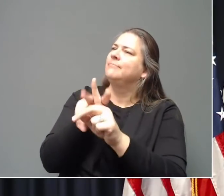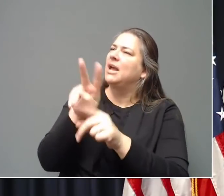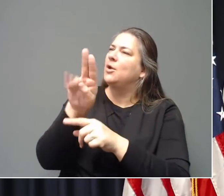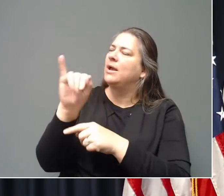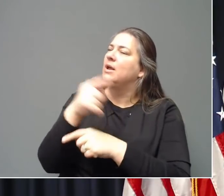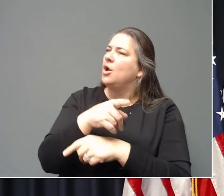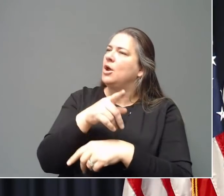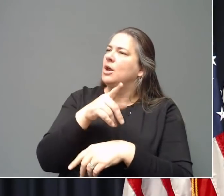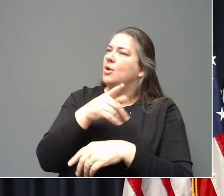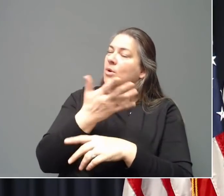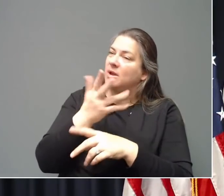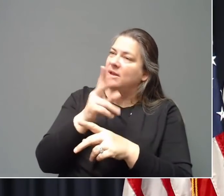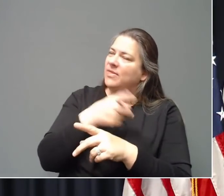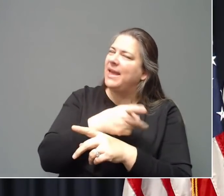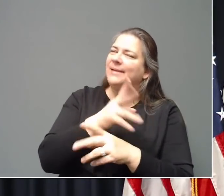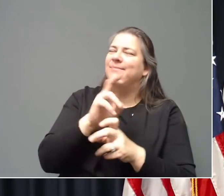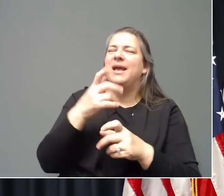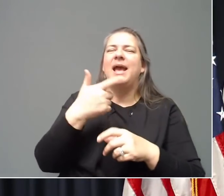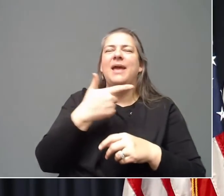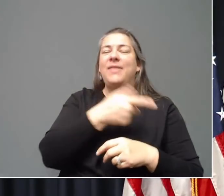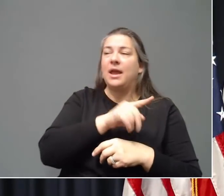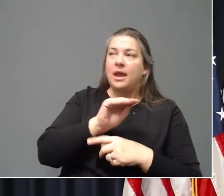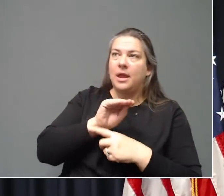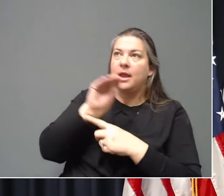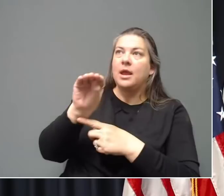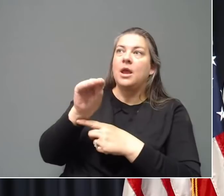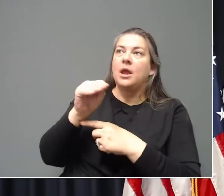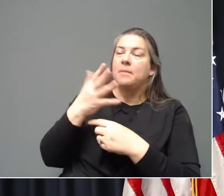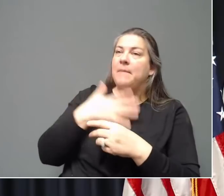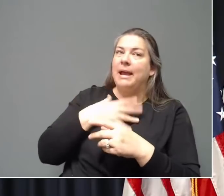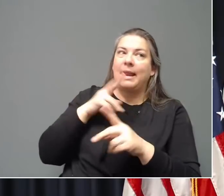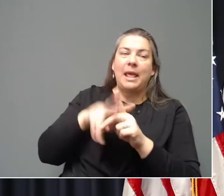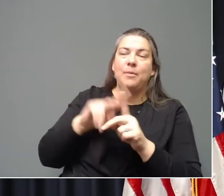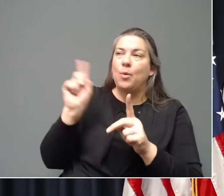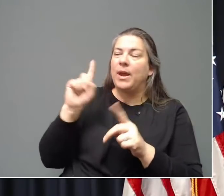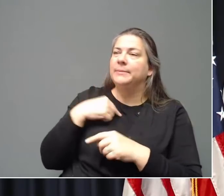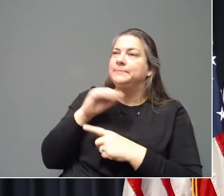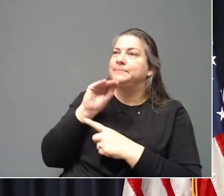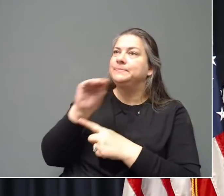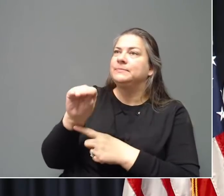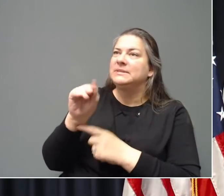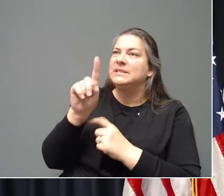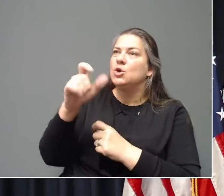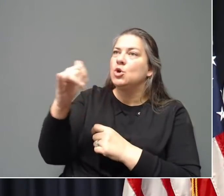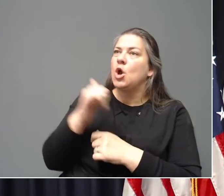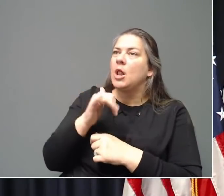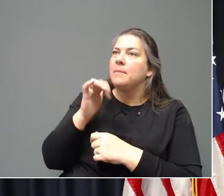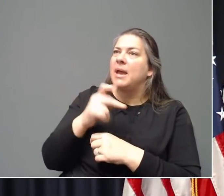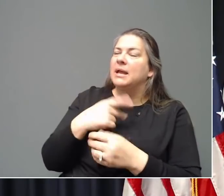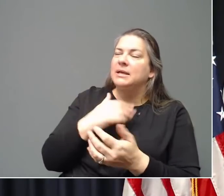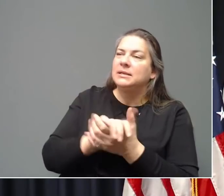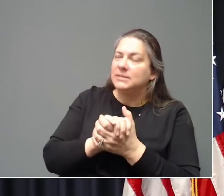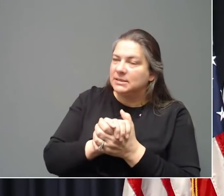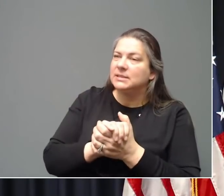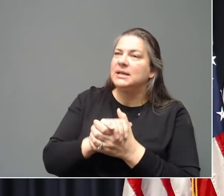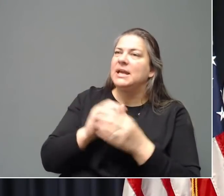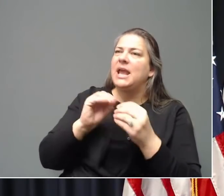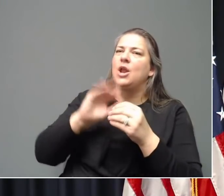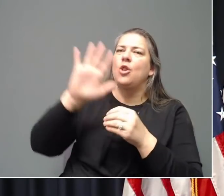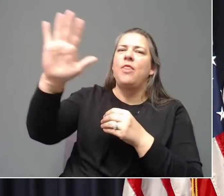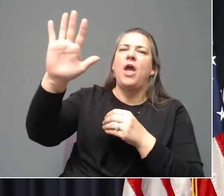talk to someone because their claim didn't go through, or they say the COVID claim process is different than the process they may have completed